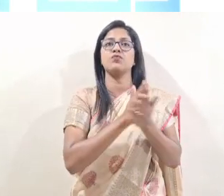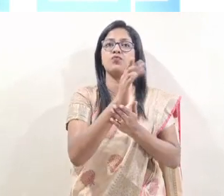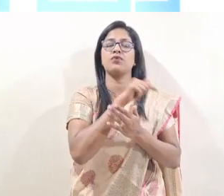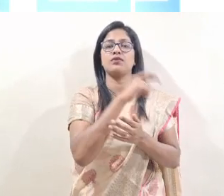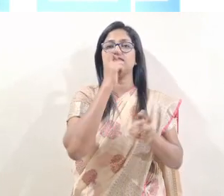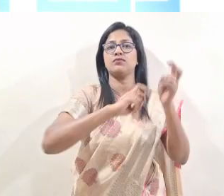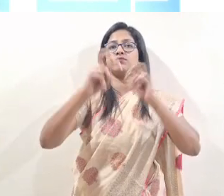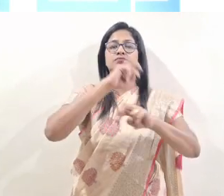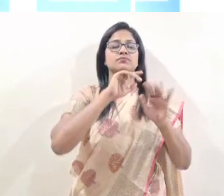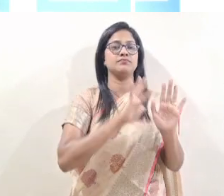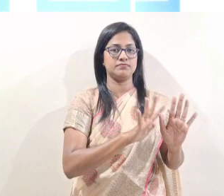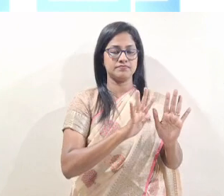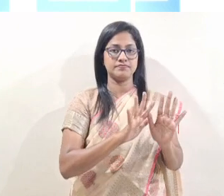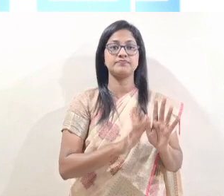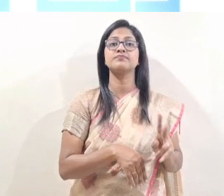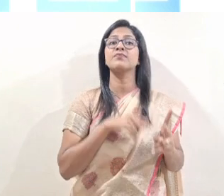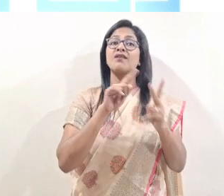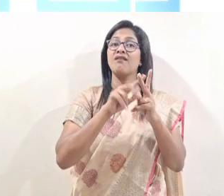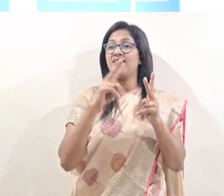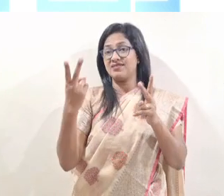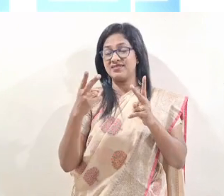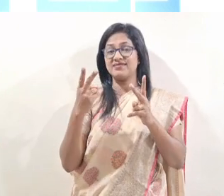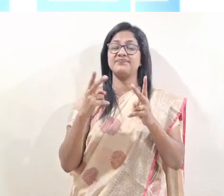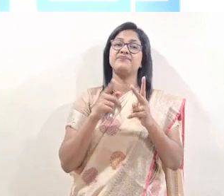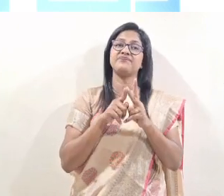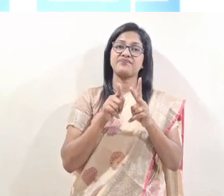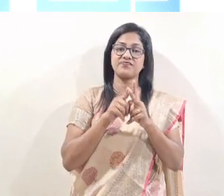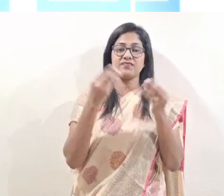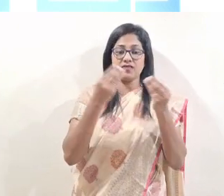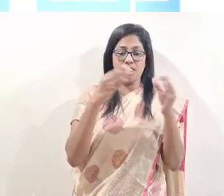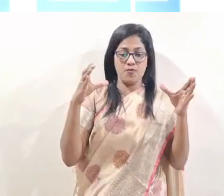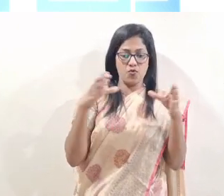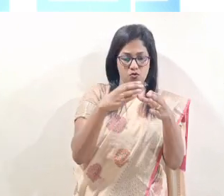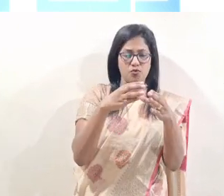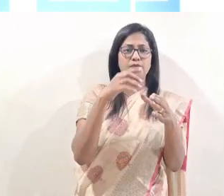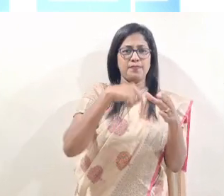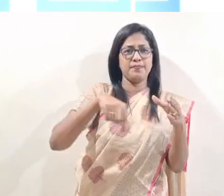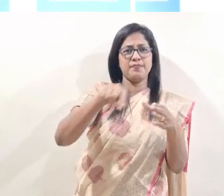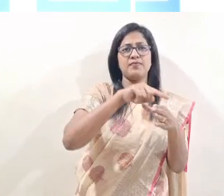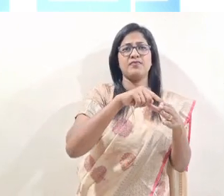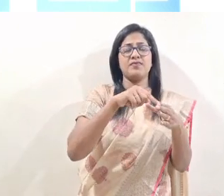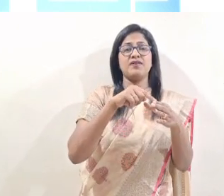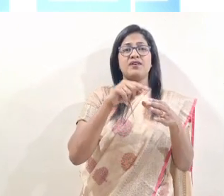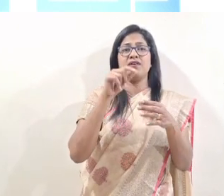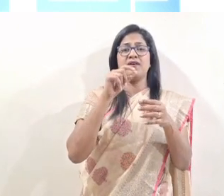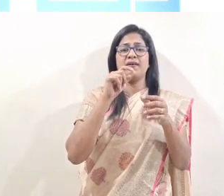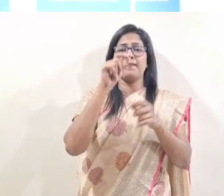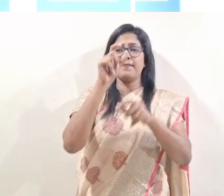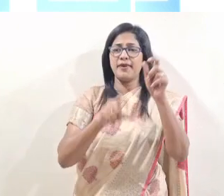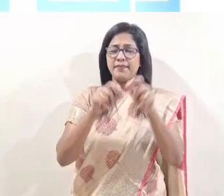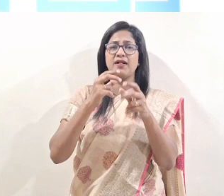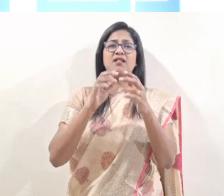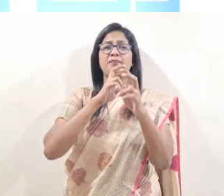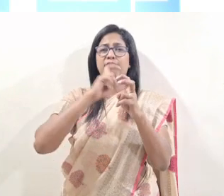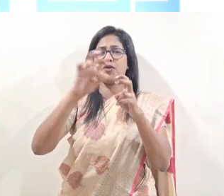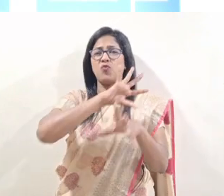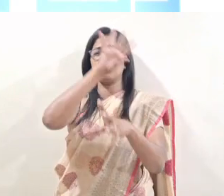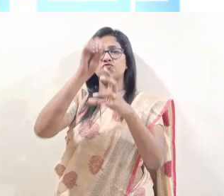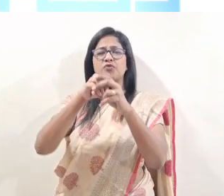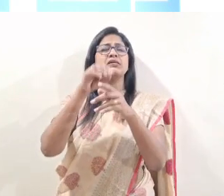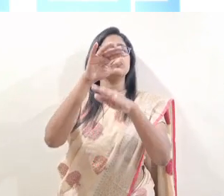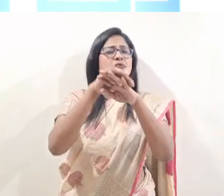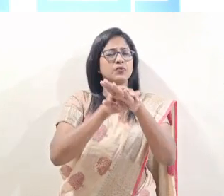them. On the other hand, there were certain pockets where, the ridership picked up very